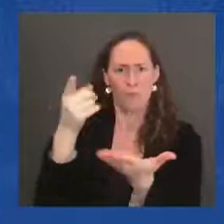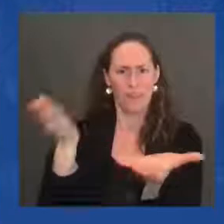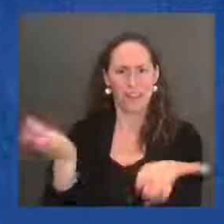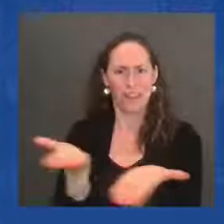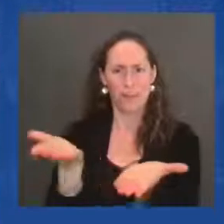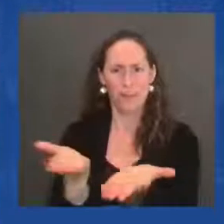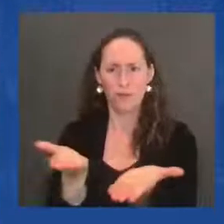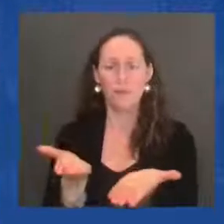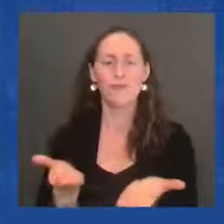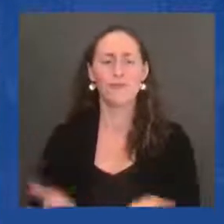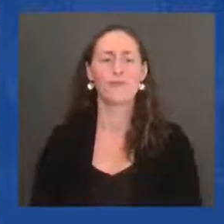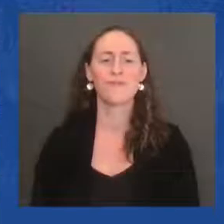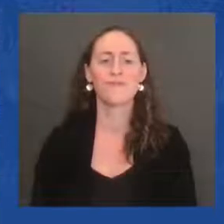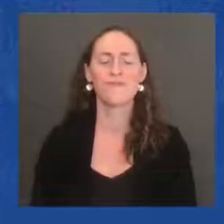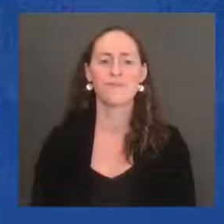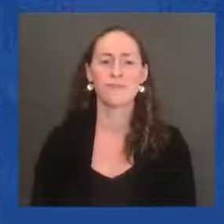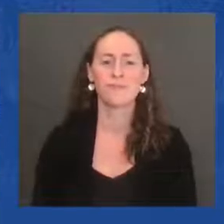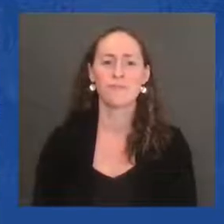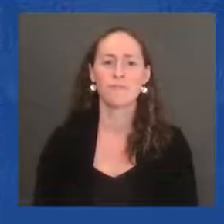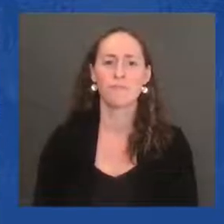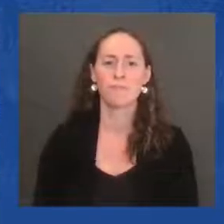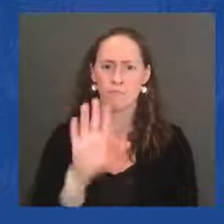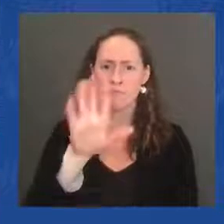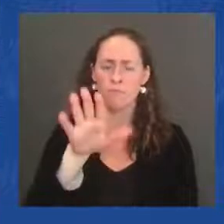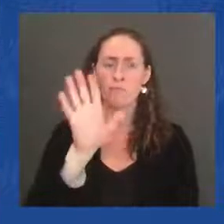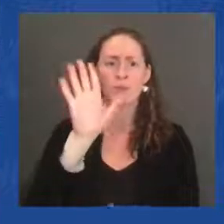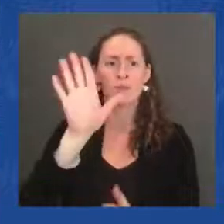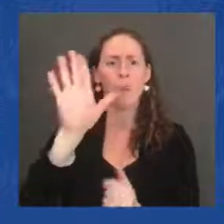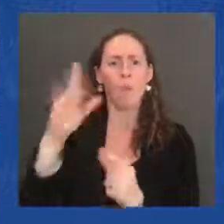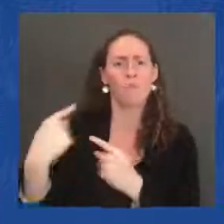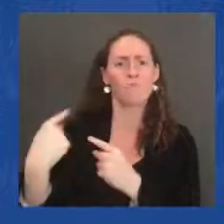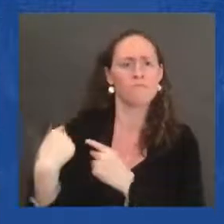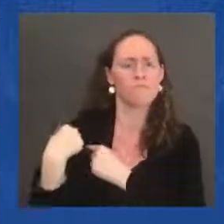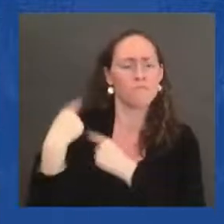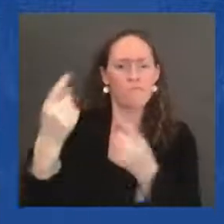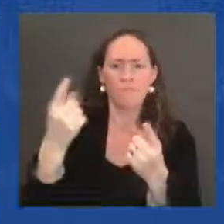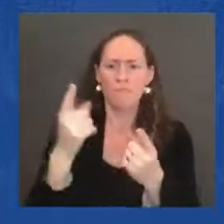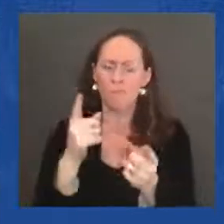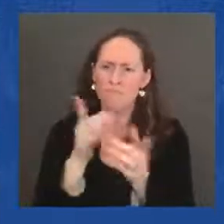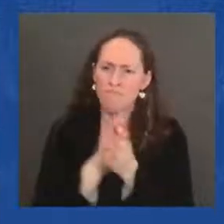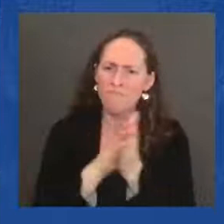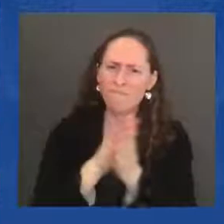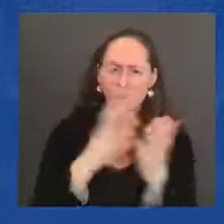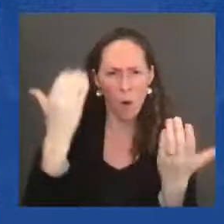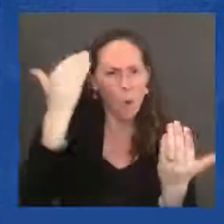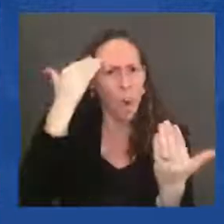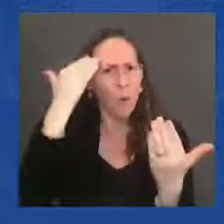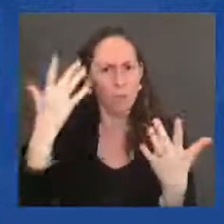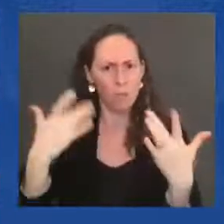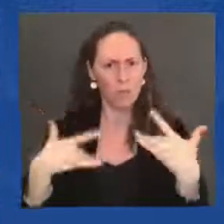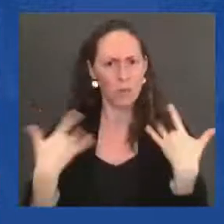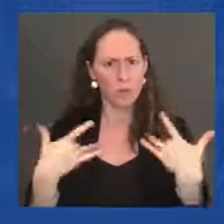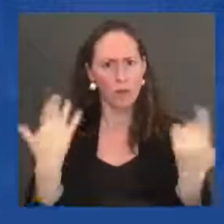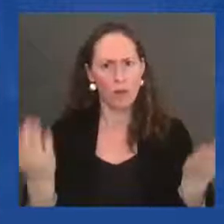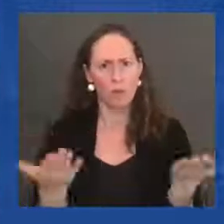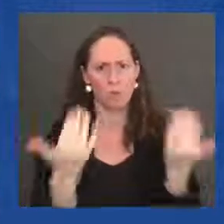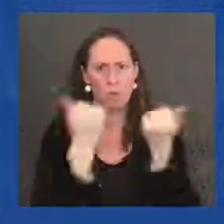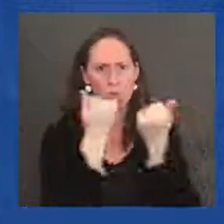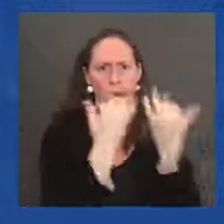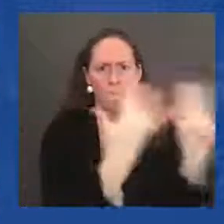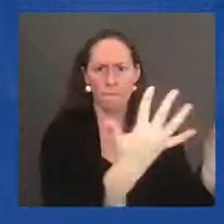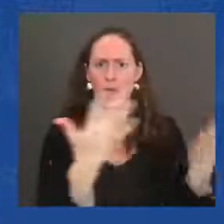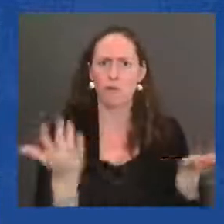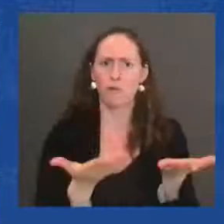interest in wildland fire management. I just want to point out this is a coalition of partners. We have a team here. We have National Park